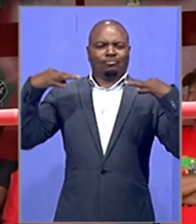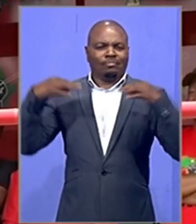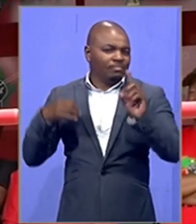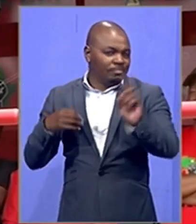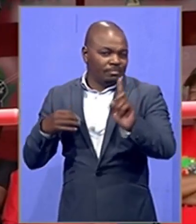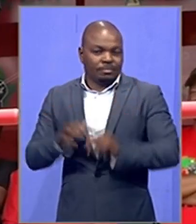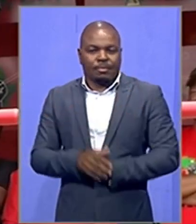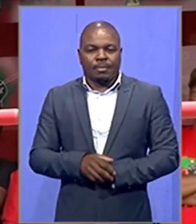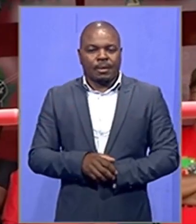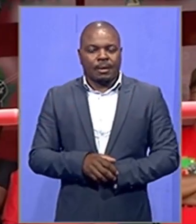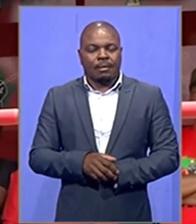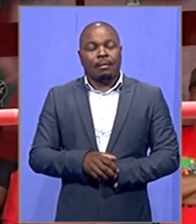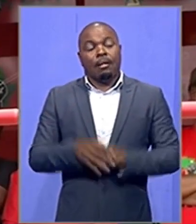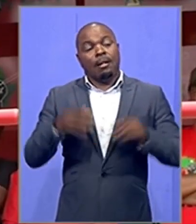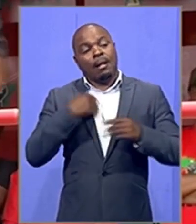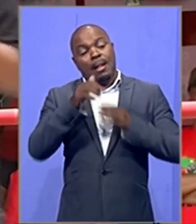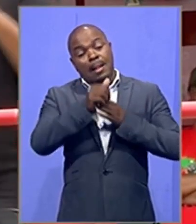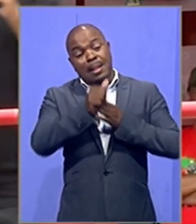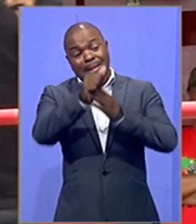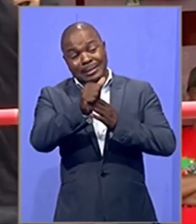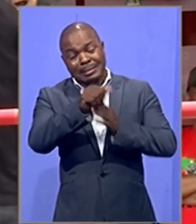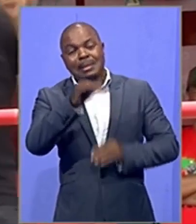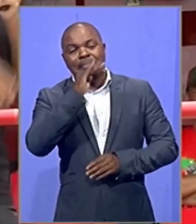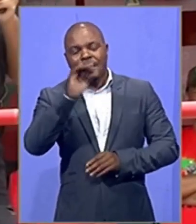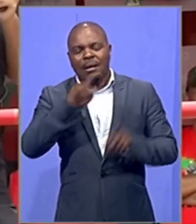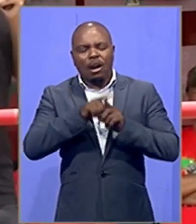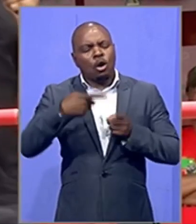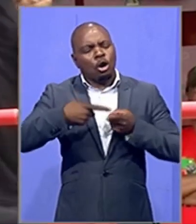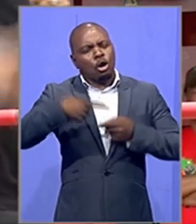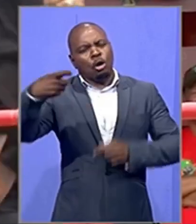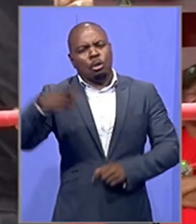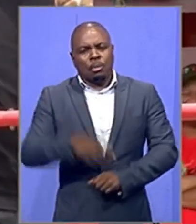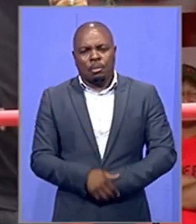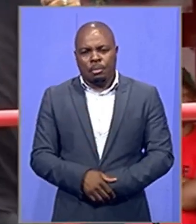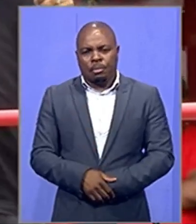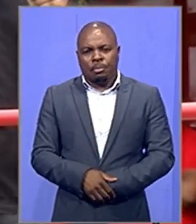Uba moetapele ke pitso, it's a calling.